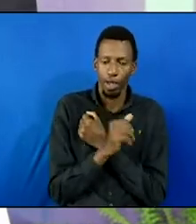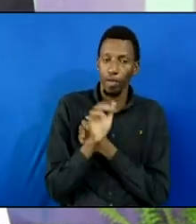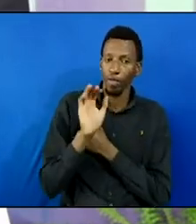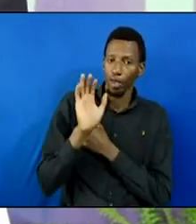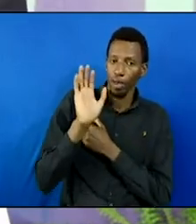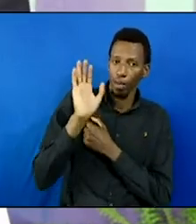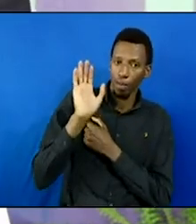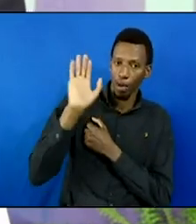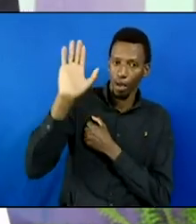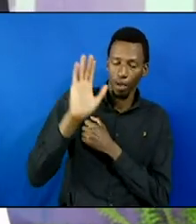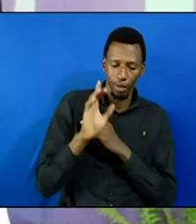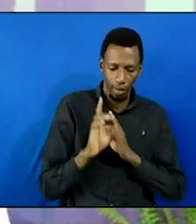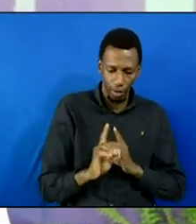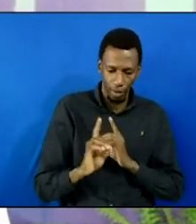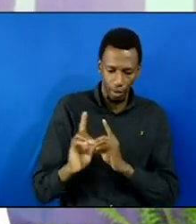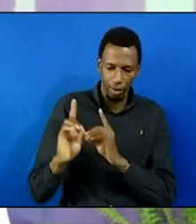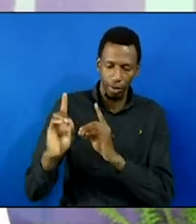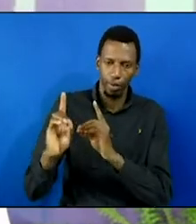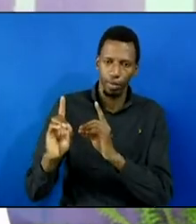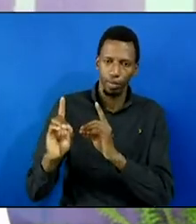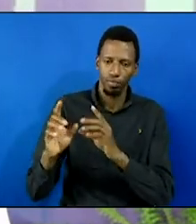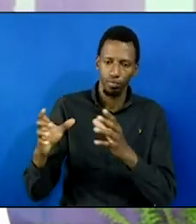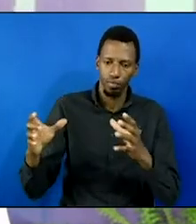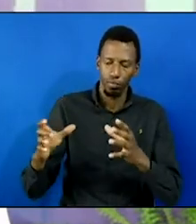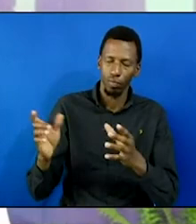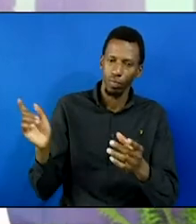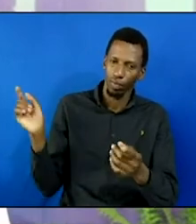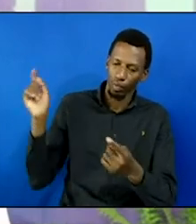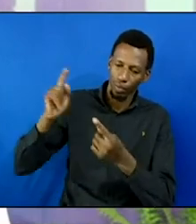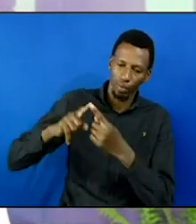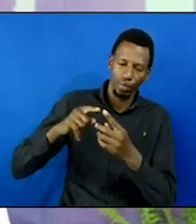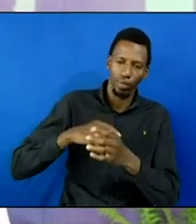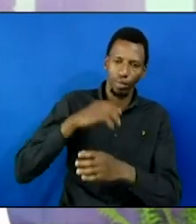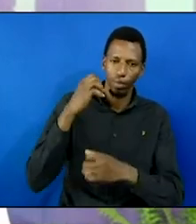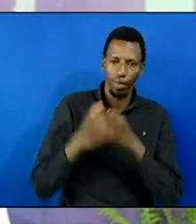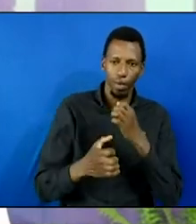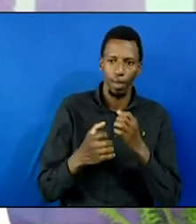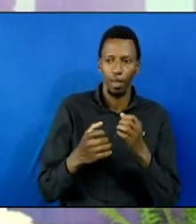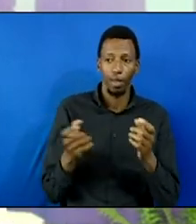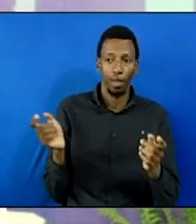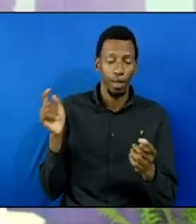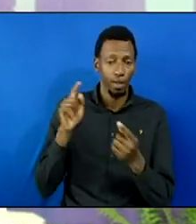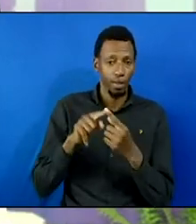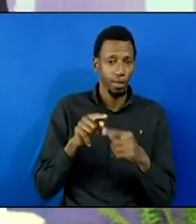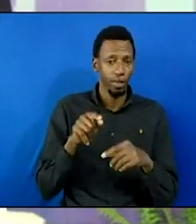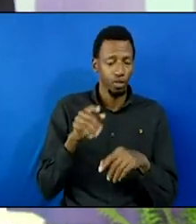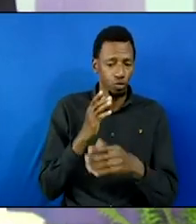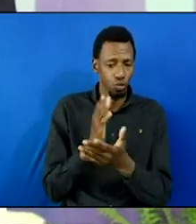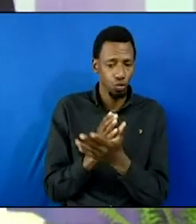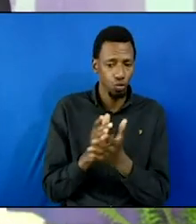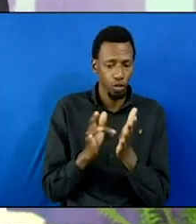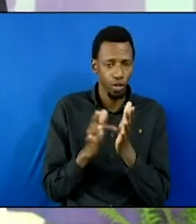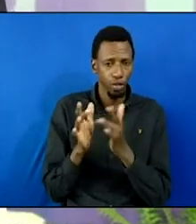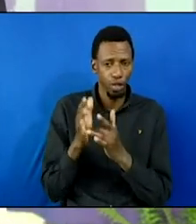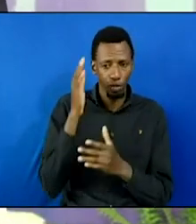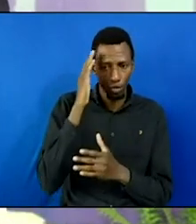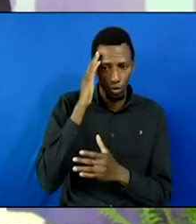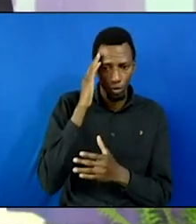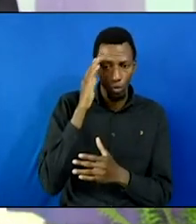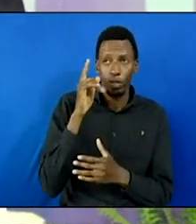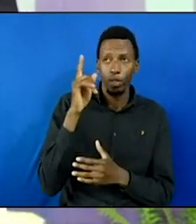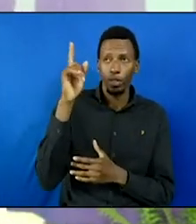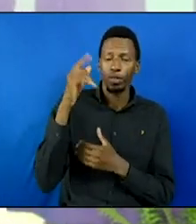and loving them to the very end. So much that even though he knew that all had been given to